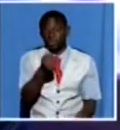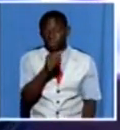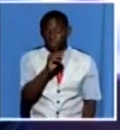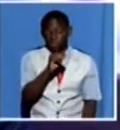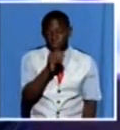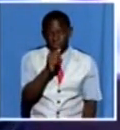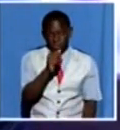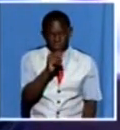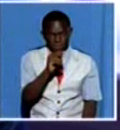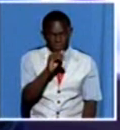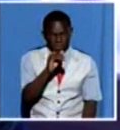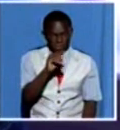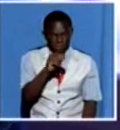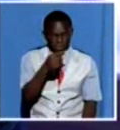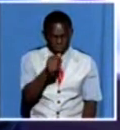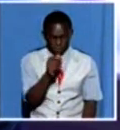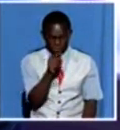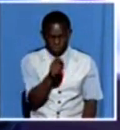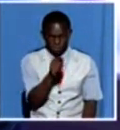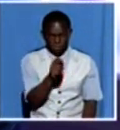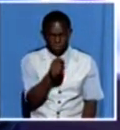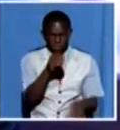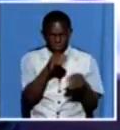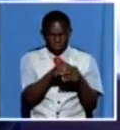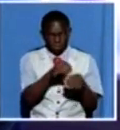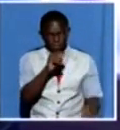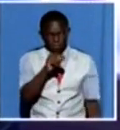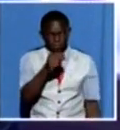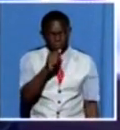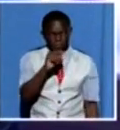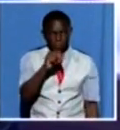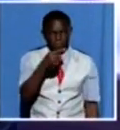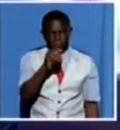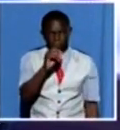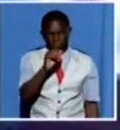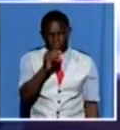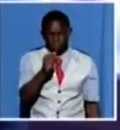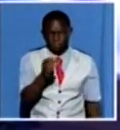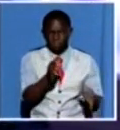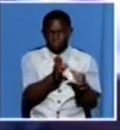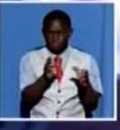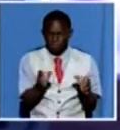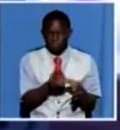a UPND candidate in Nangoma constituency, Nzof Transport, at a cost